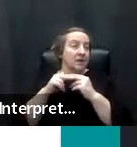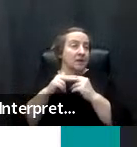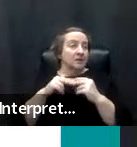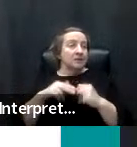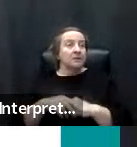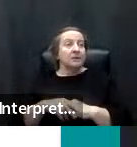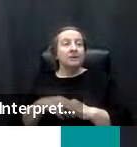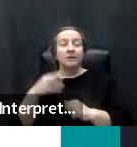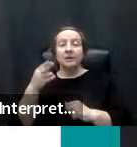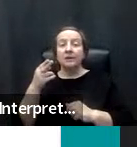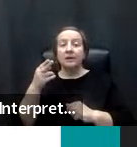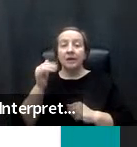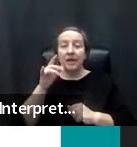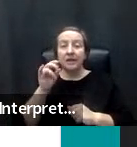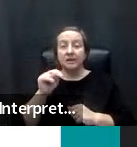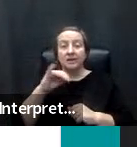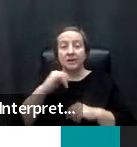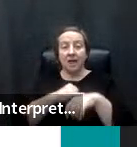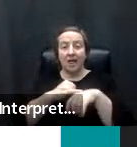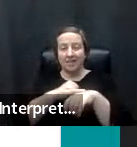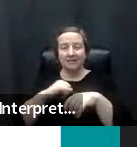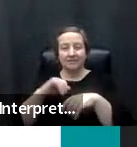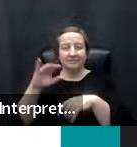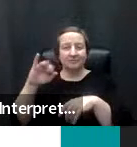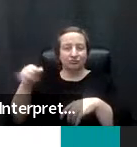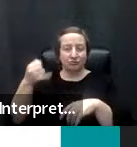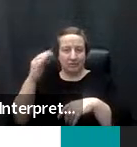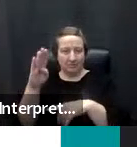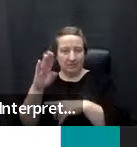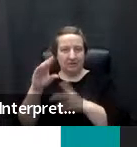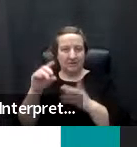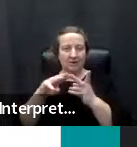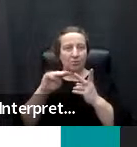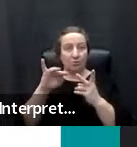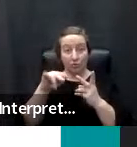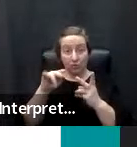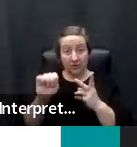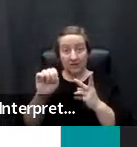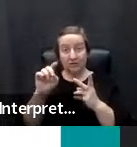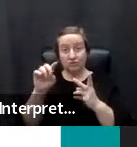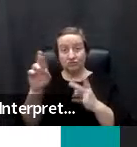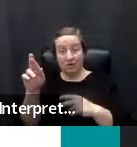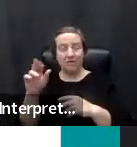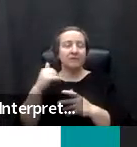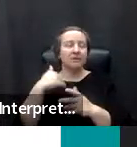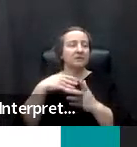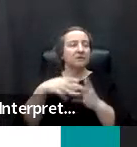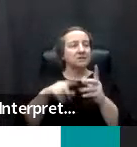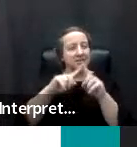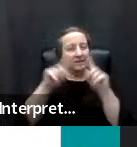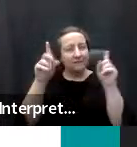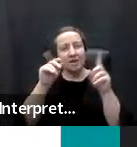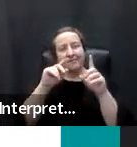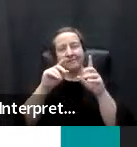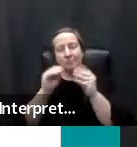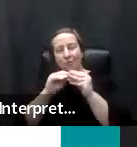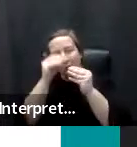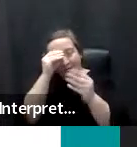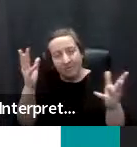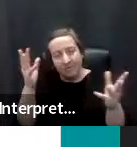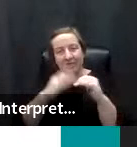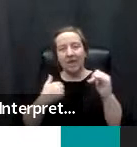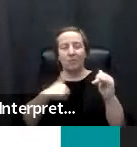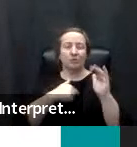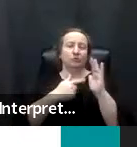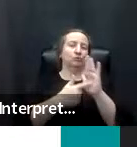The Hayden Island and Marine Drive, this is where we have some differences and additional information from what we provided to you